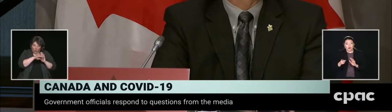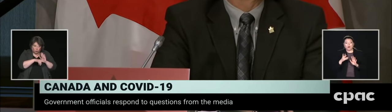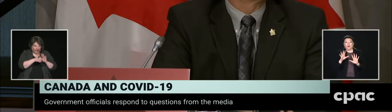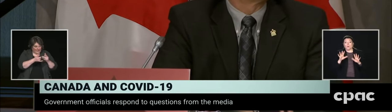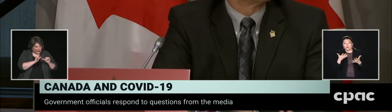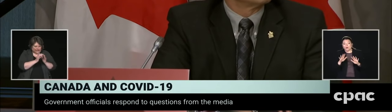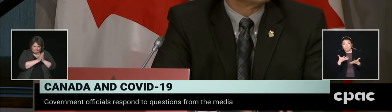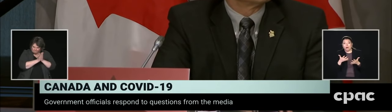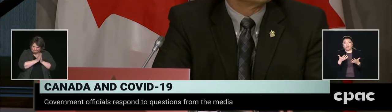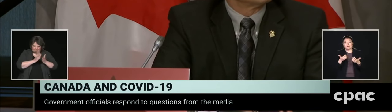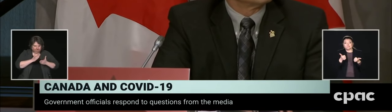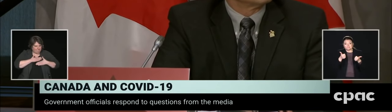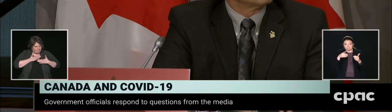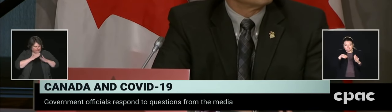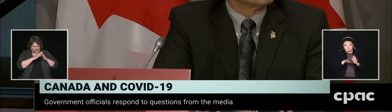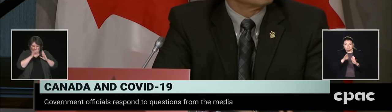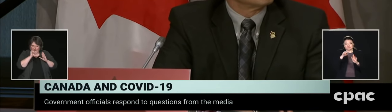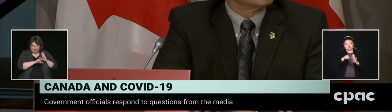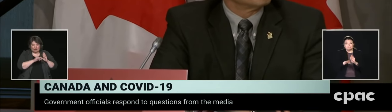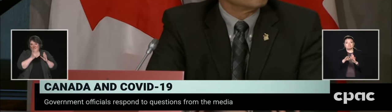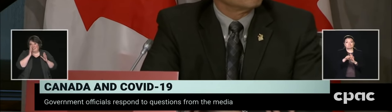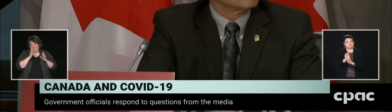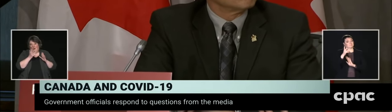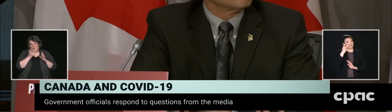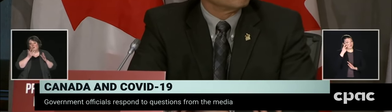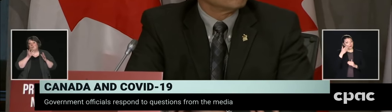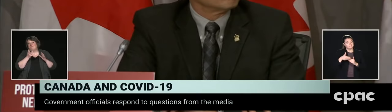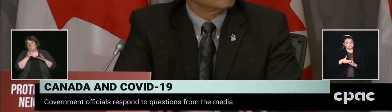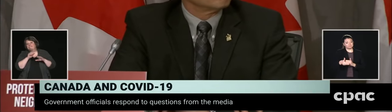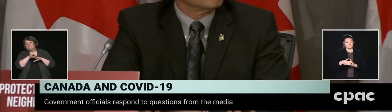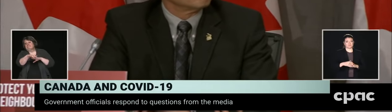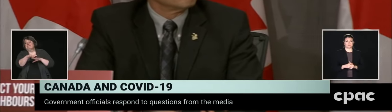Thank you, Doctor. We'll now turn to the room, starting with Molly from CTV.